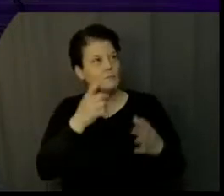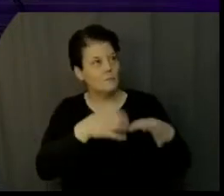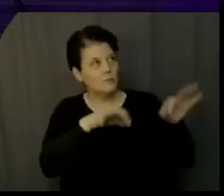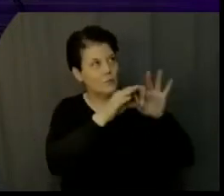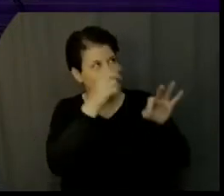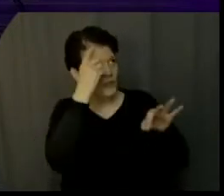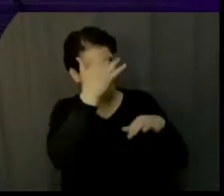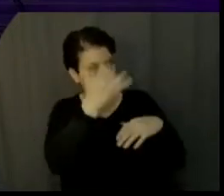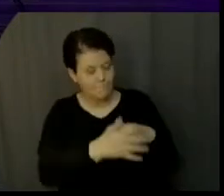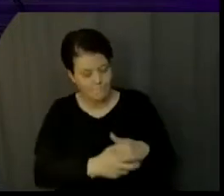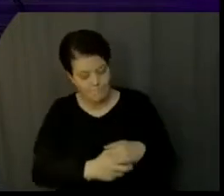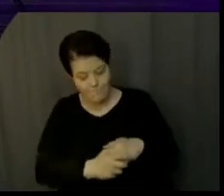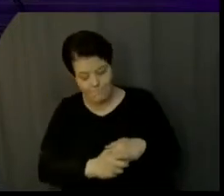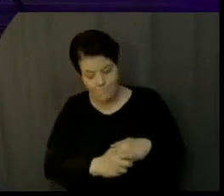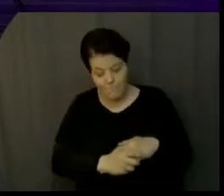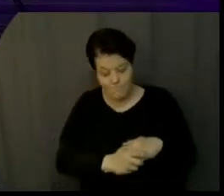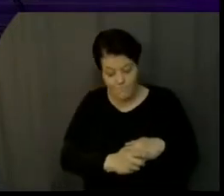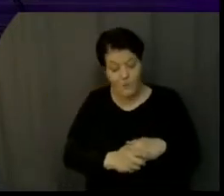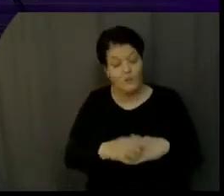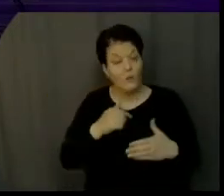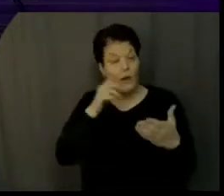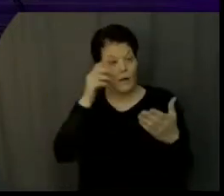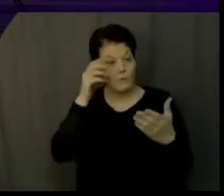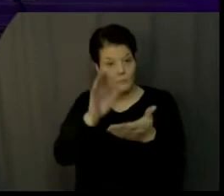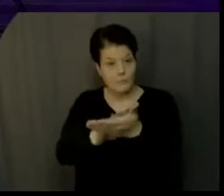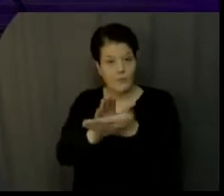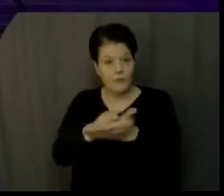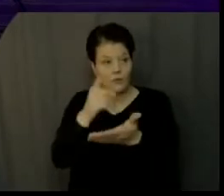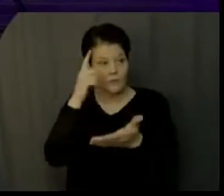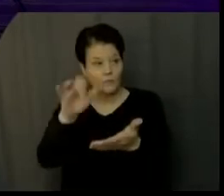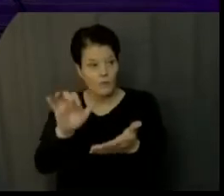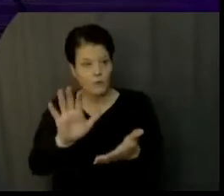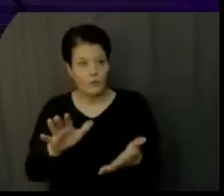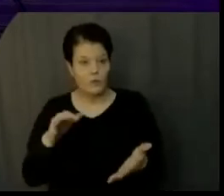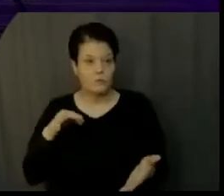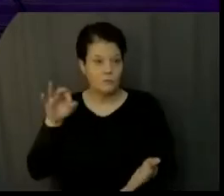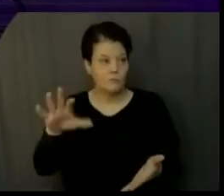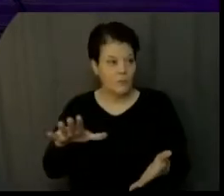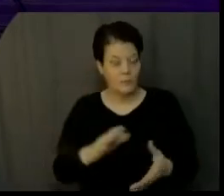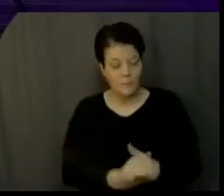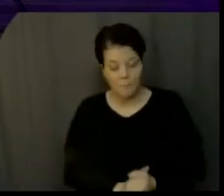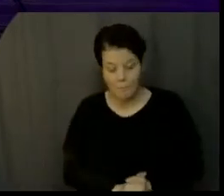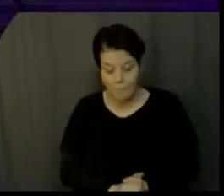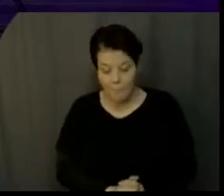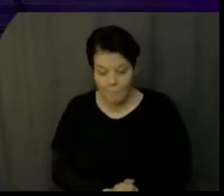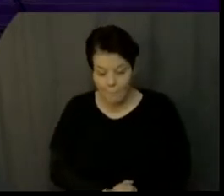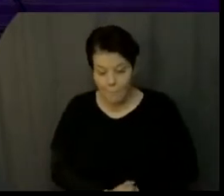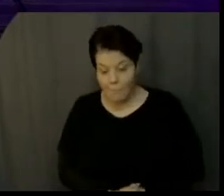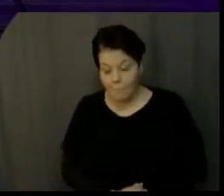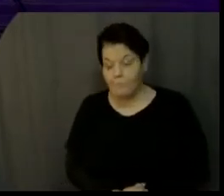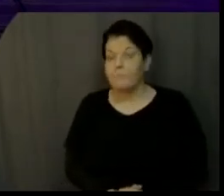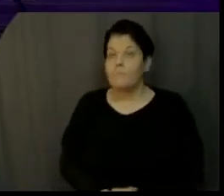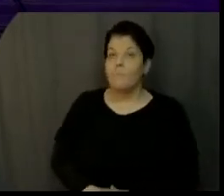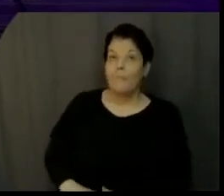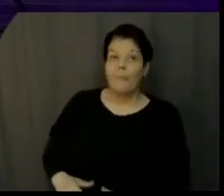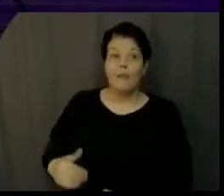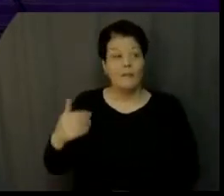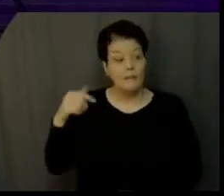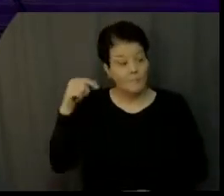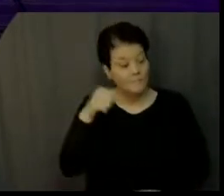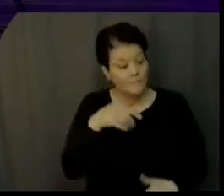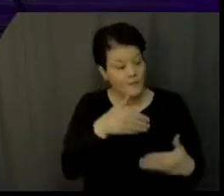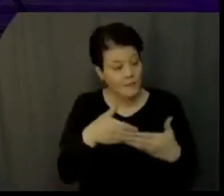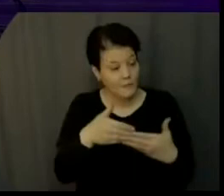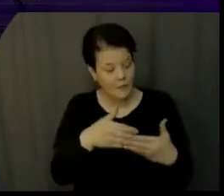commend you for sure. Holding these little babies reminded me of when we took our little baby, our firstborn, Nathan, who's